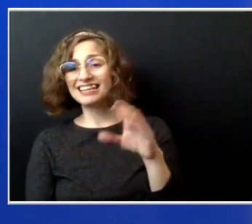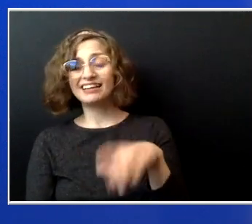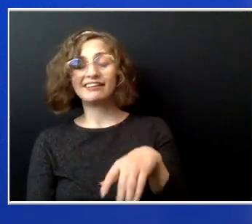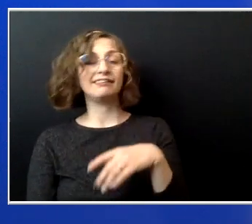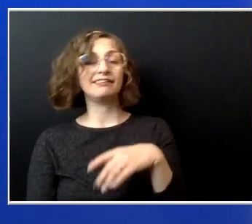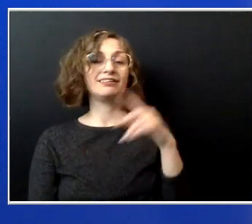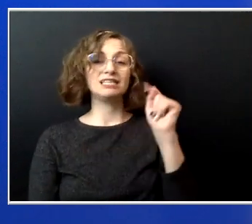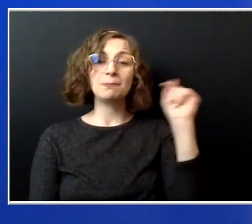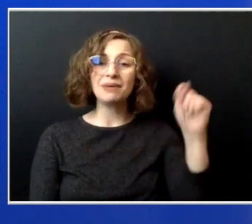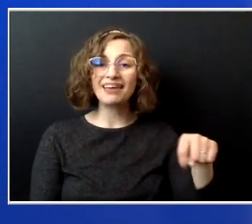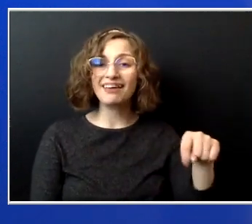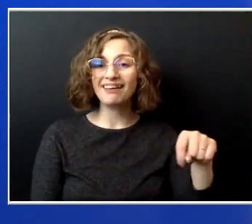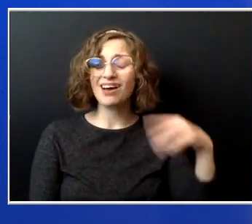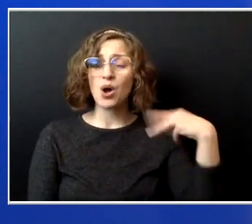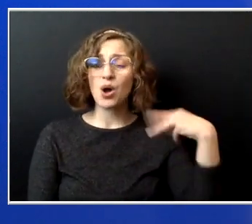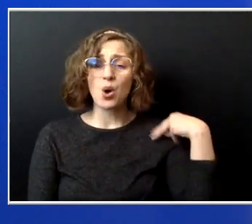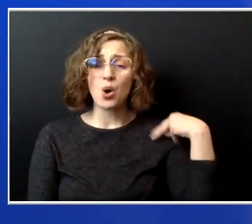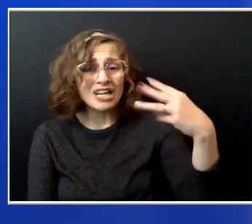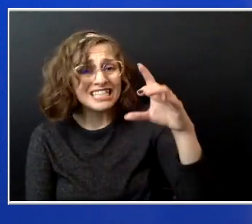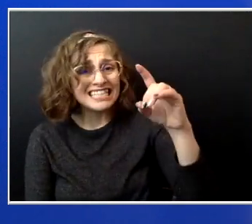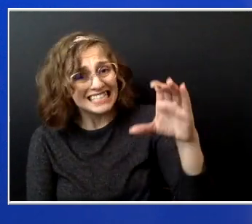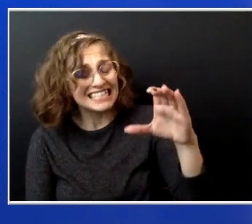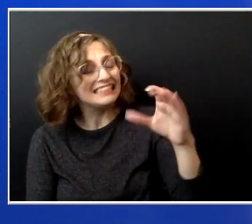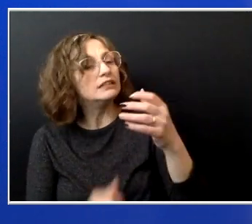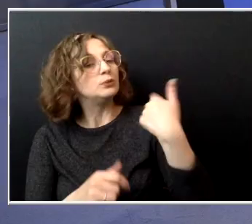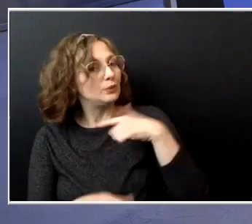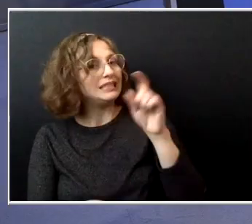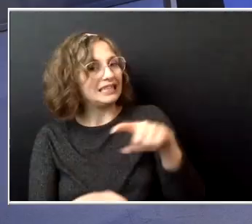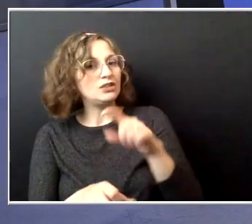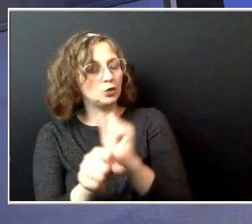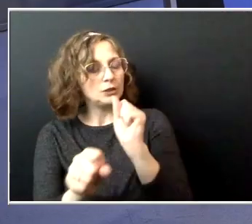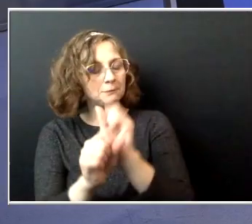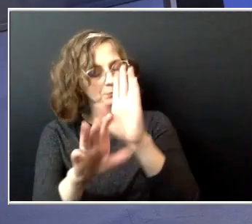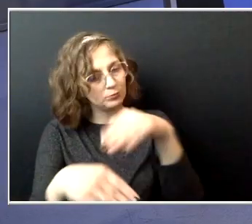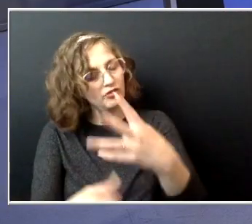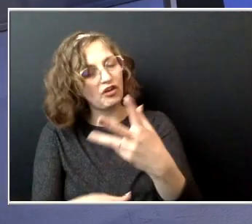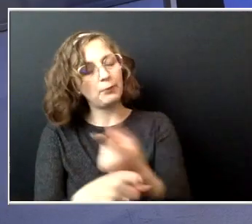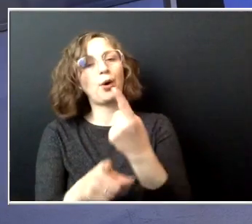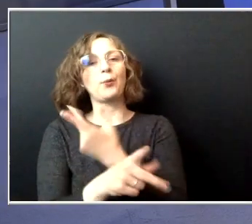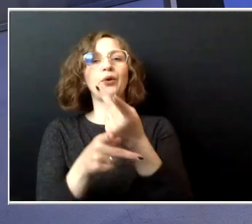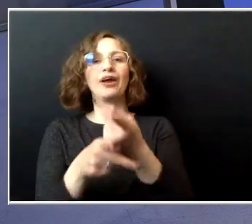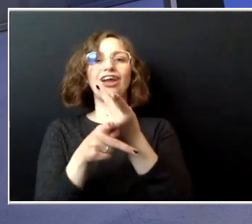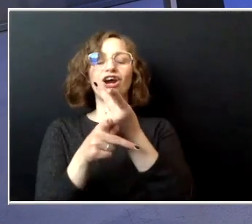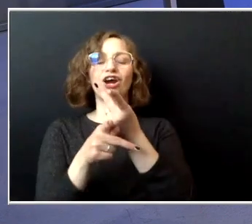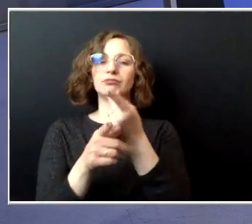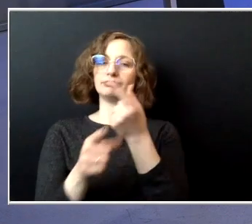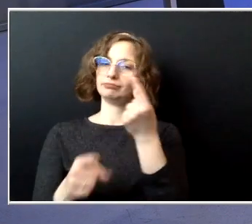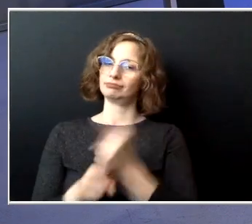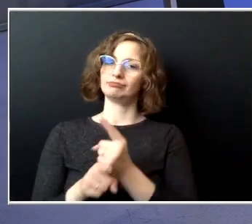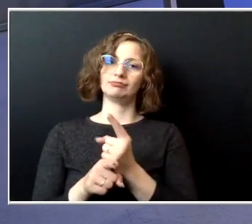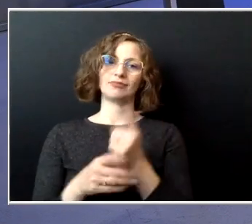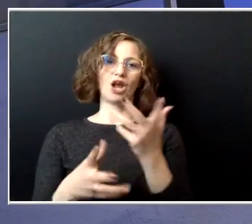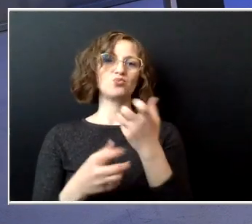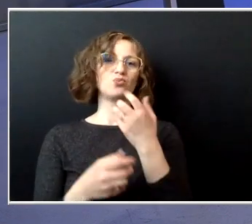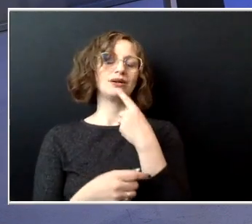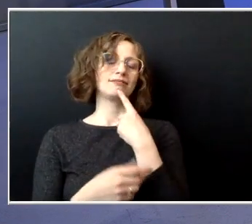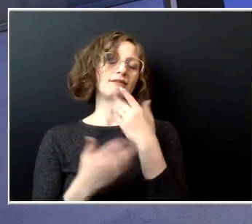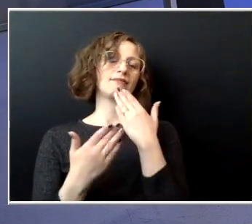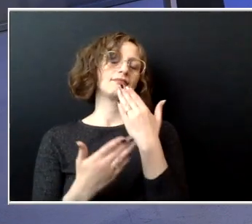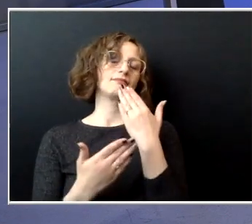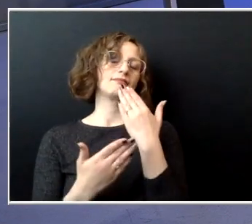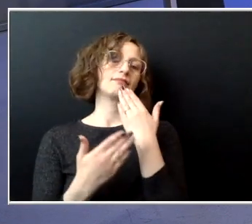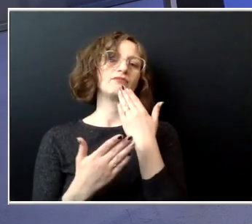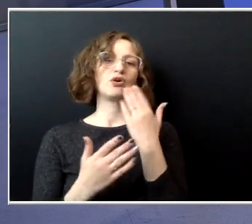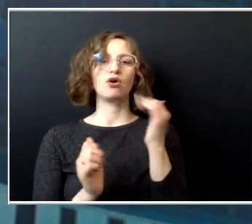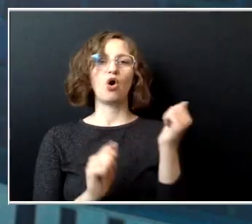provide the care that people deserve. Yeah, that's exactly right. So I just want to say a big thanks and a big shout out to all of our folks